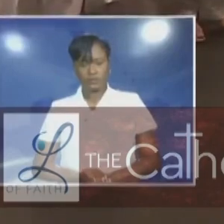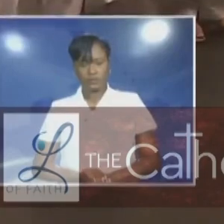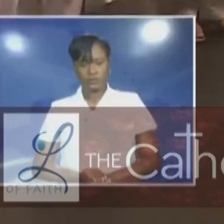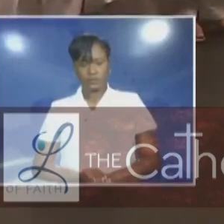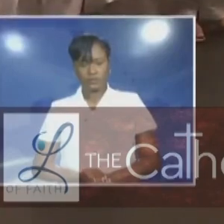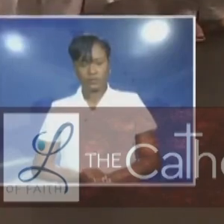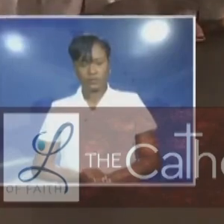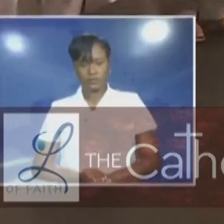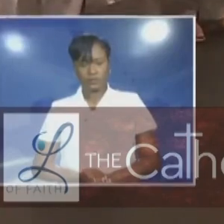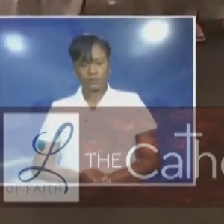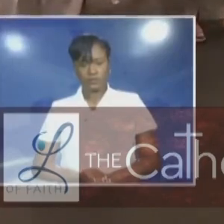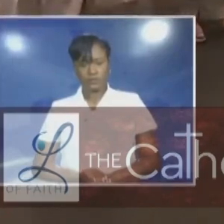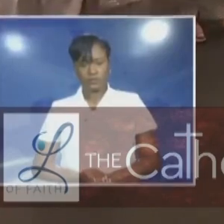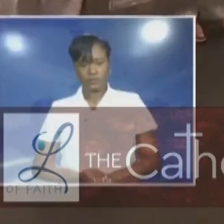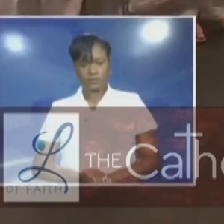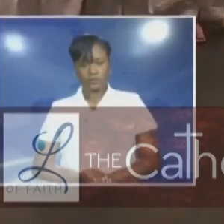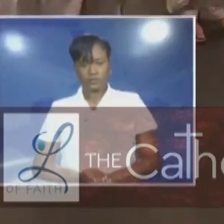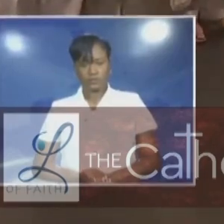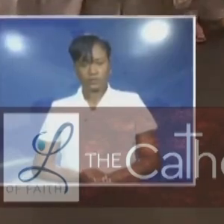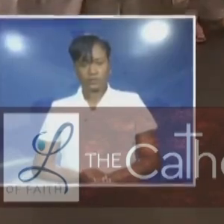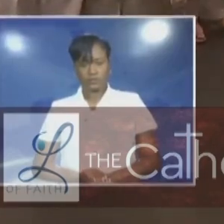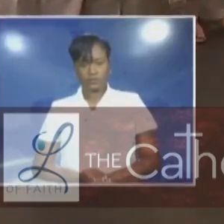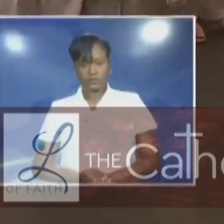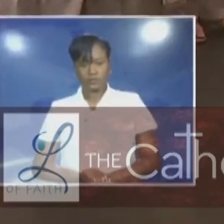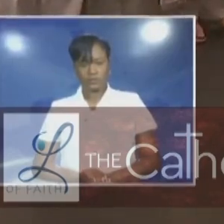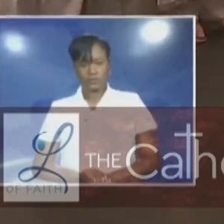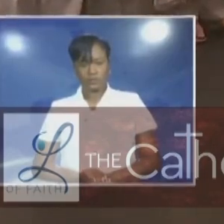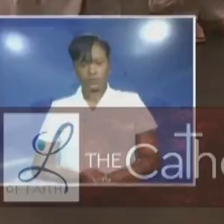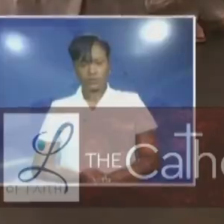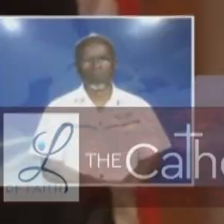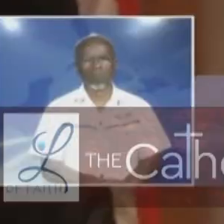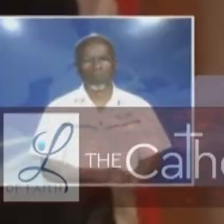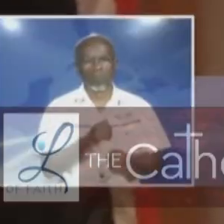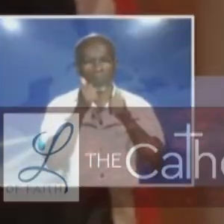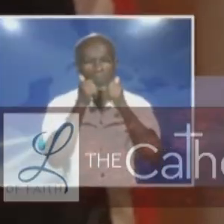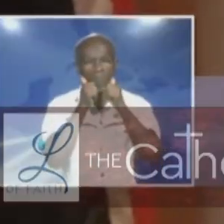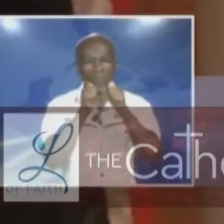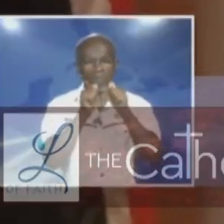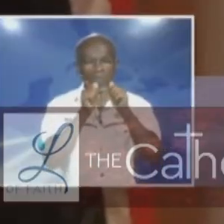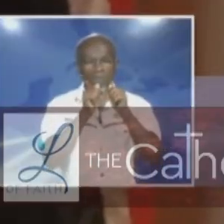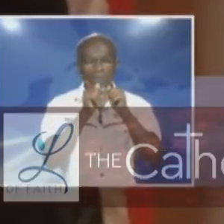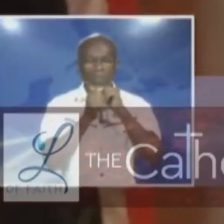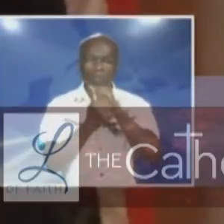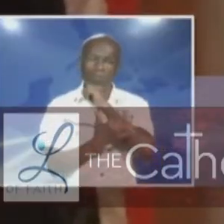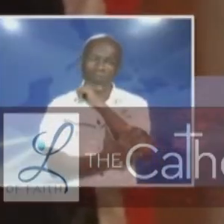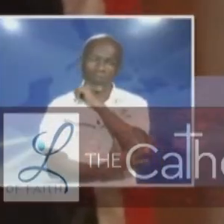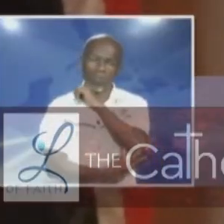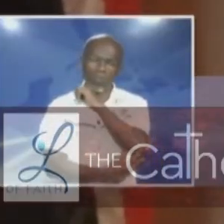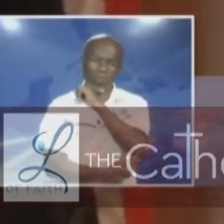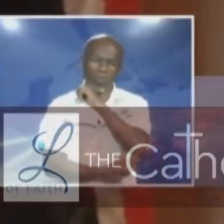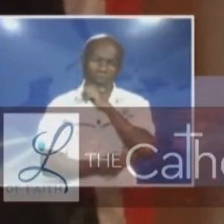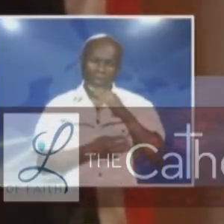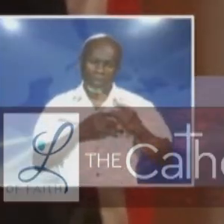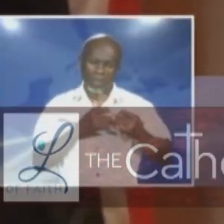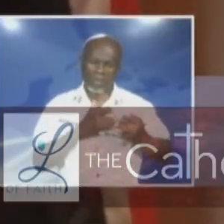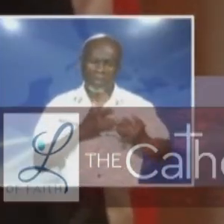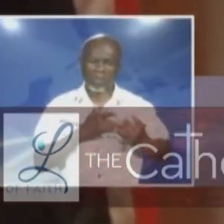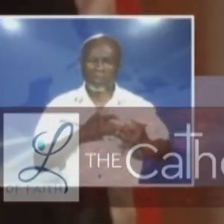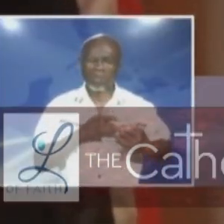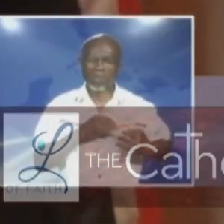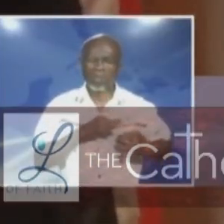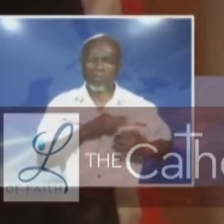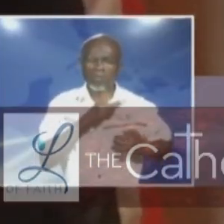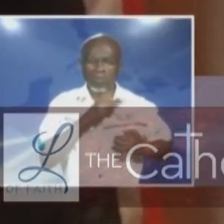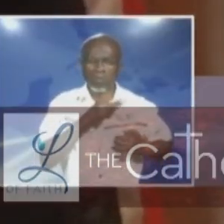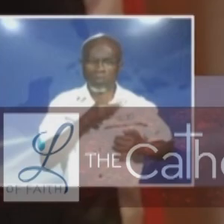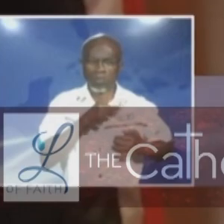of faith-based organizations offered prayers, including Archbishop Charles Jason Gordon. Theirs is the kingdom of